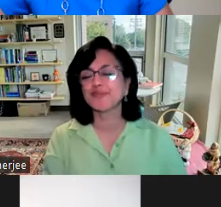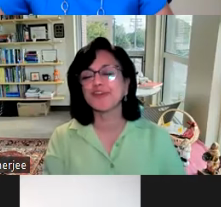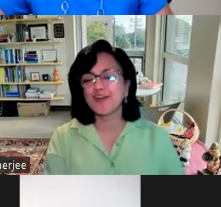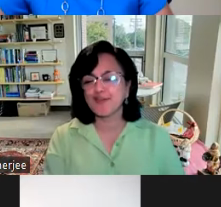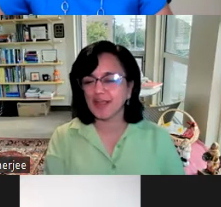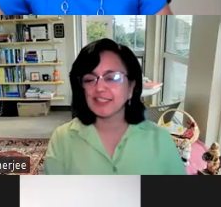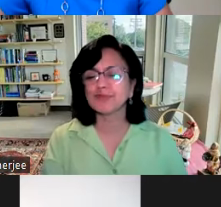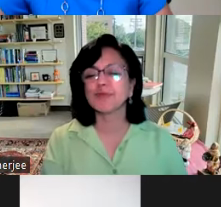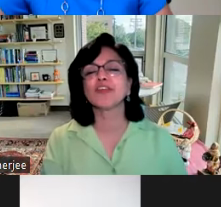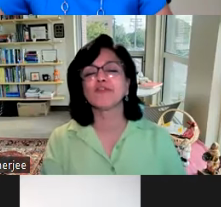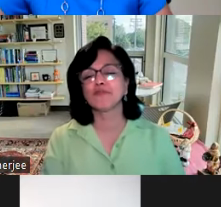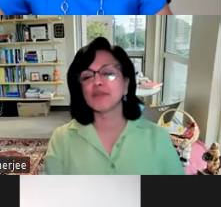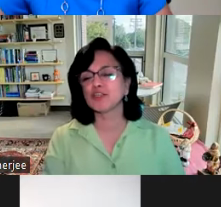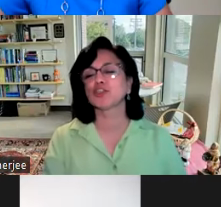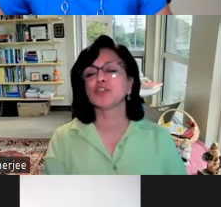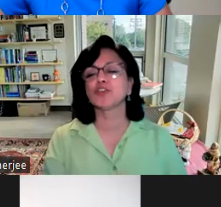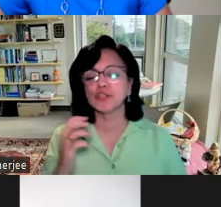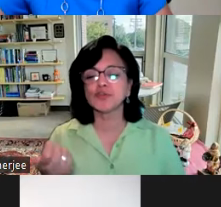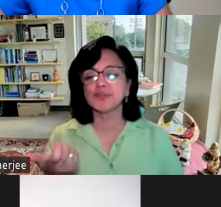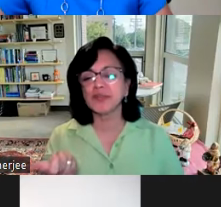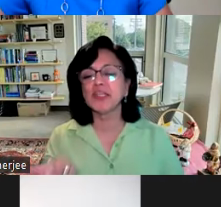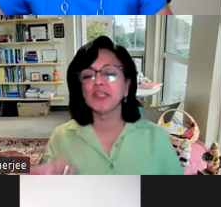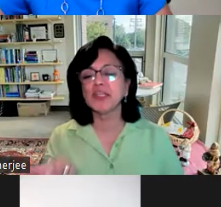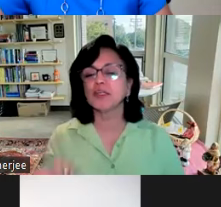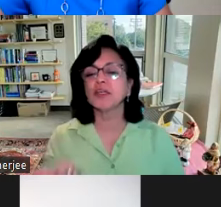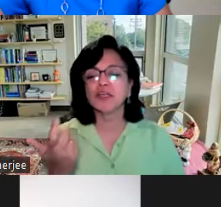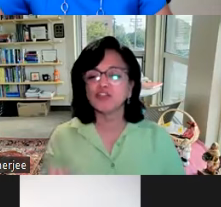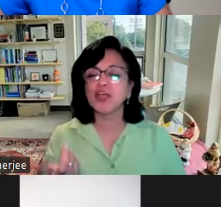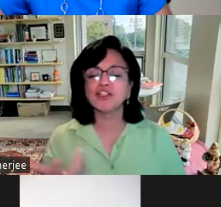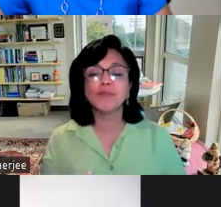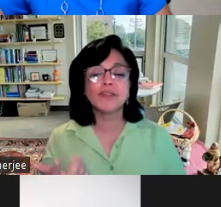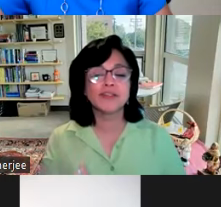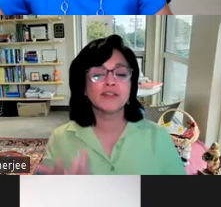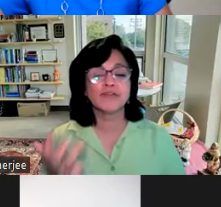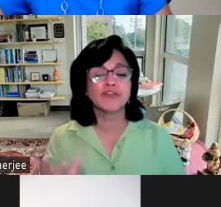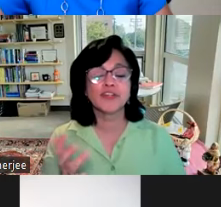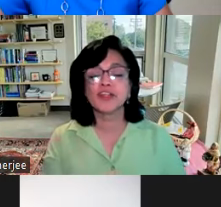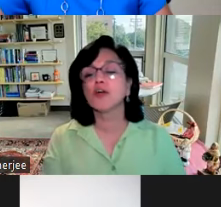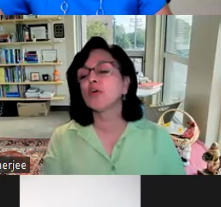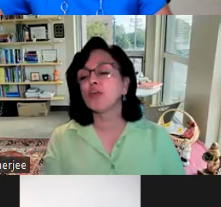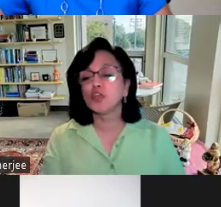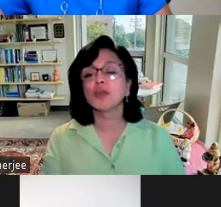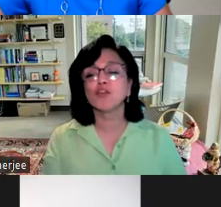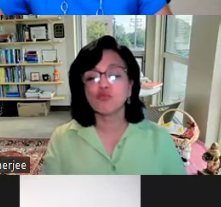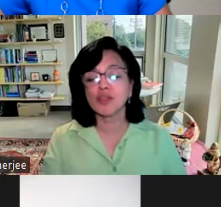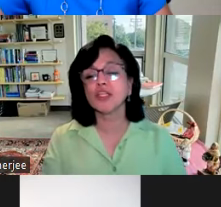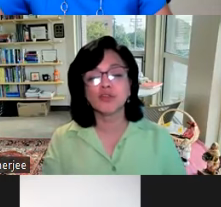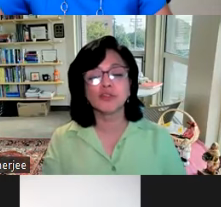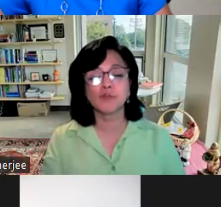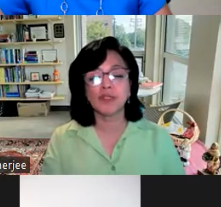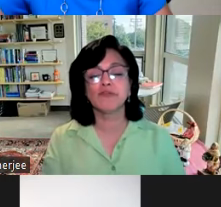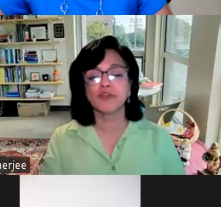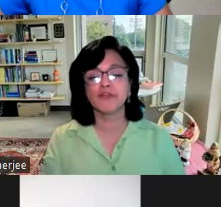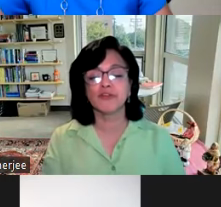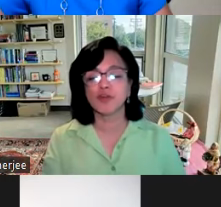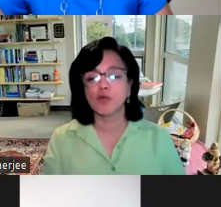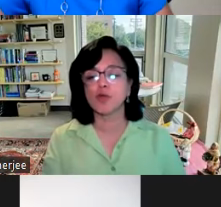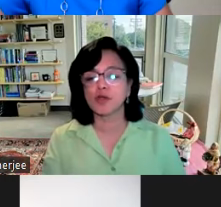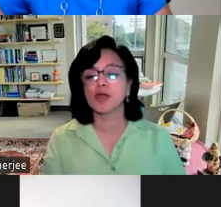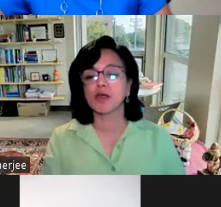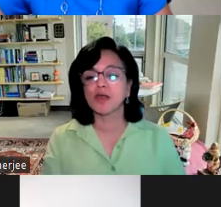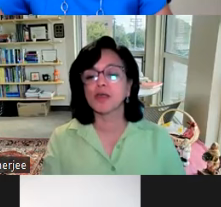you write some of the information. You can use meaningful. ChatGPT, if you didn't know, you could really use meaningfully for